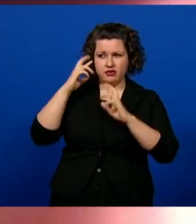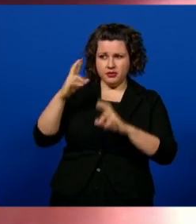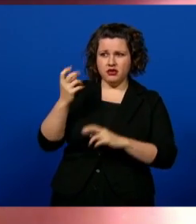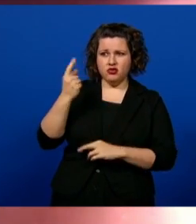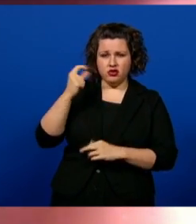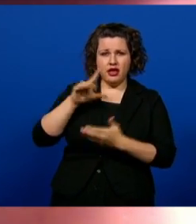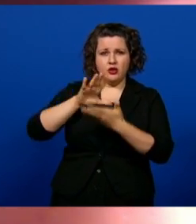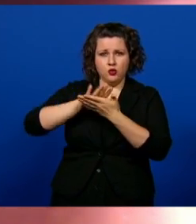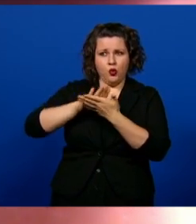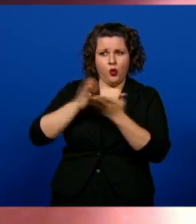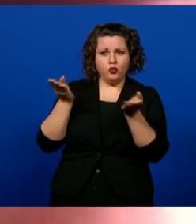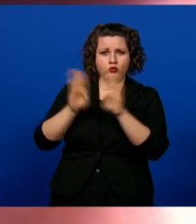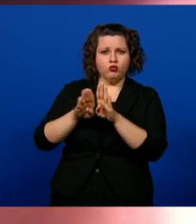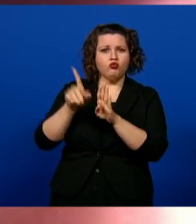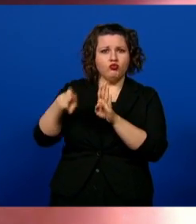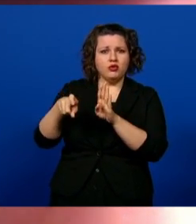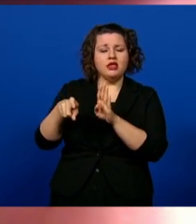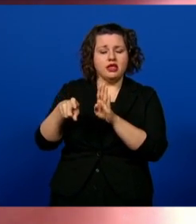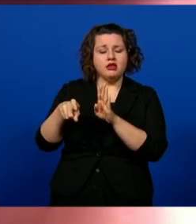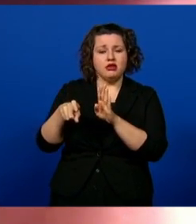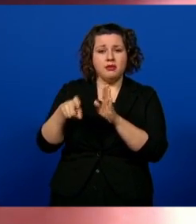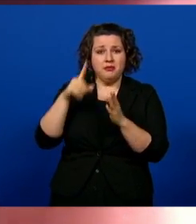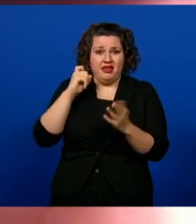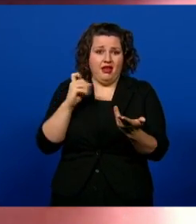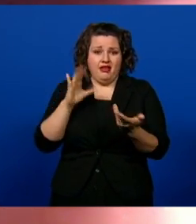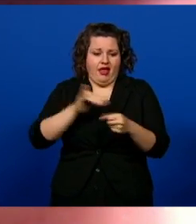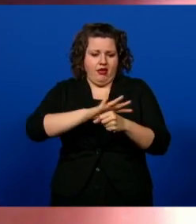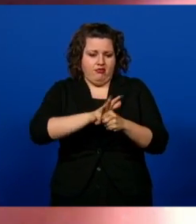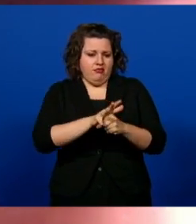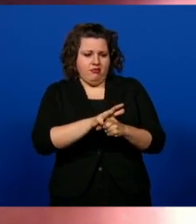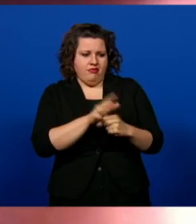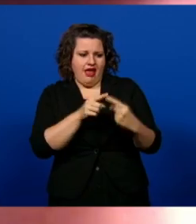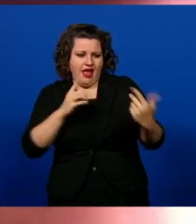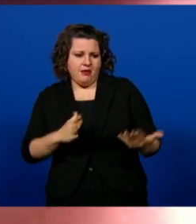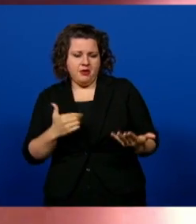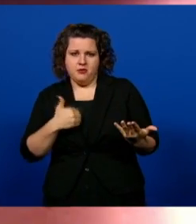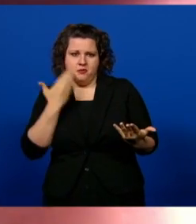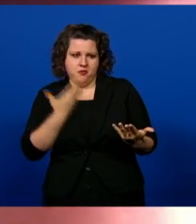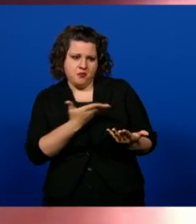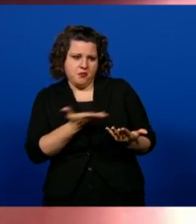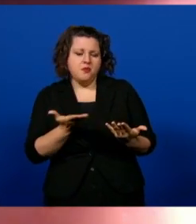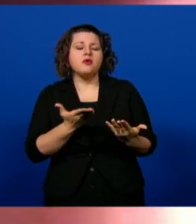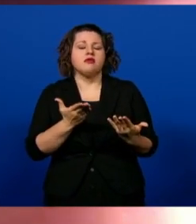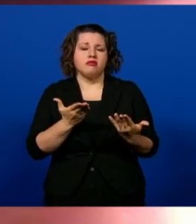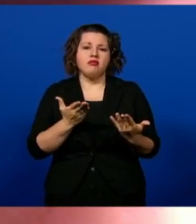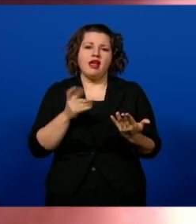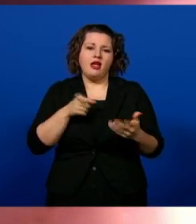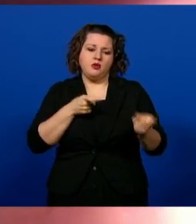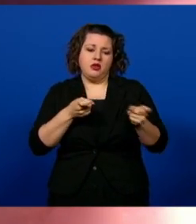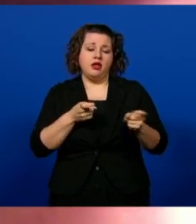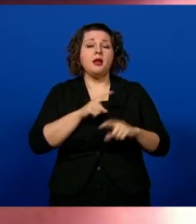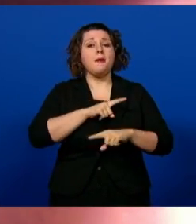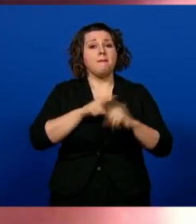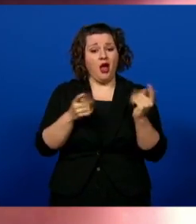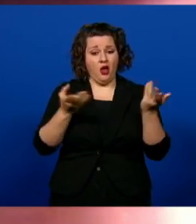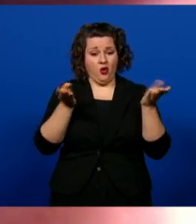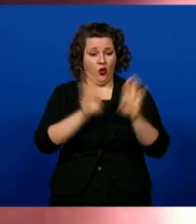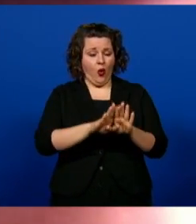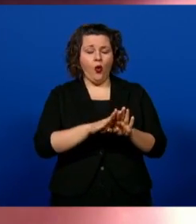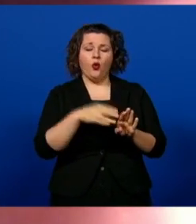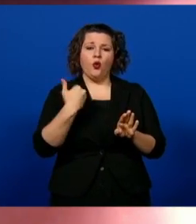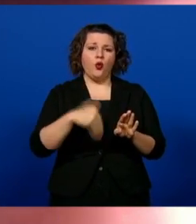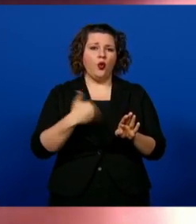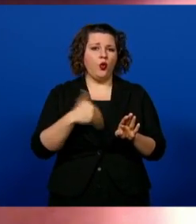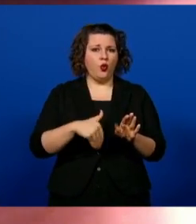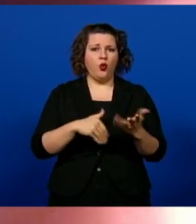close the schools since we were dealing with an invisible, unknown enemy. However, that closure came at a price. My son